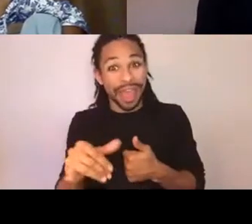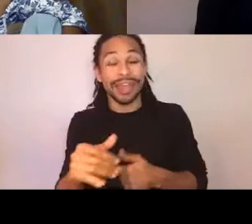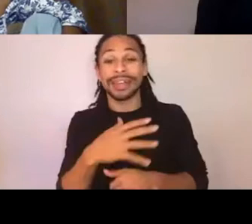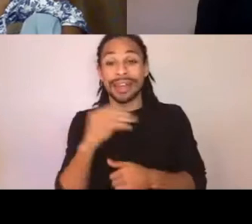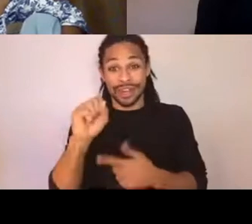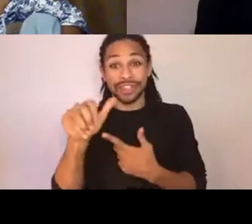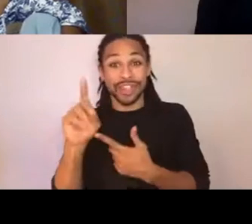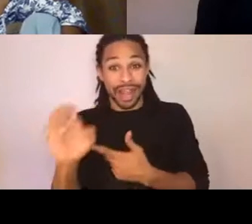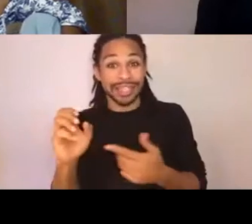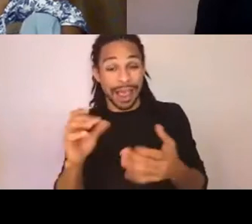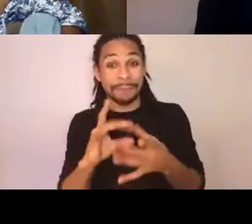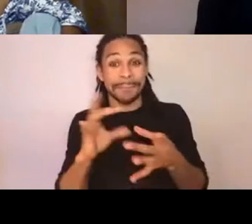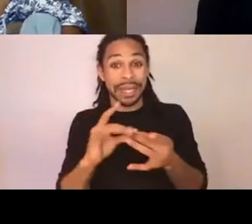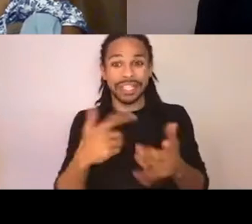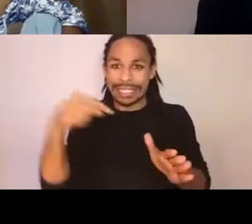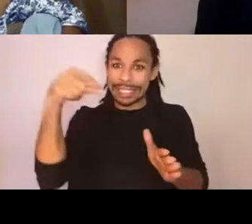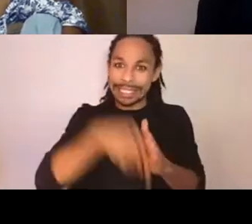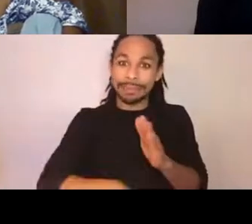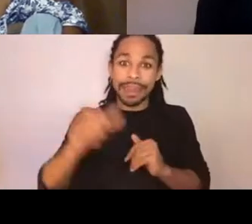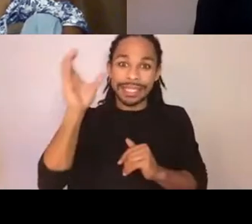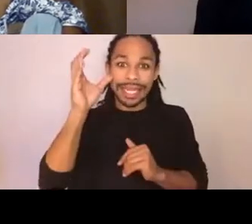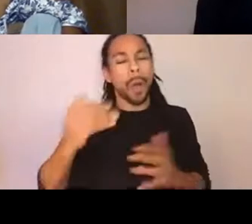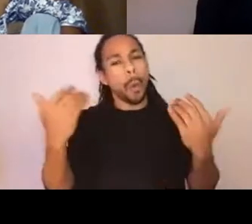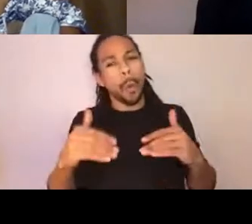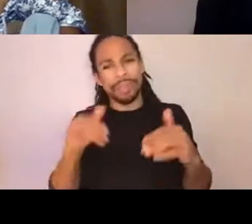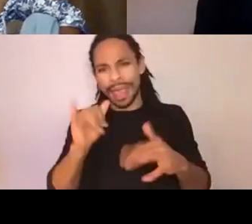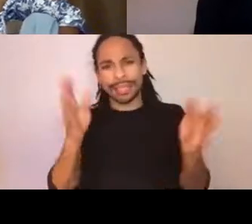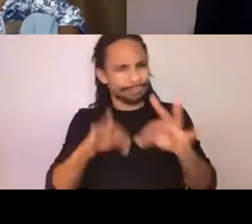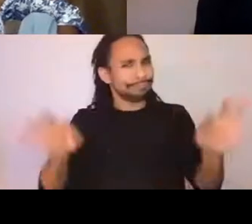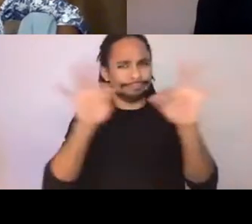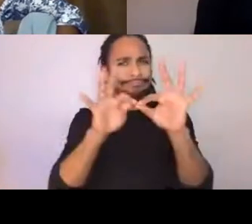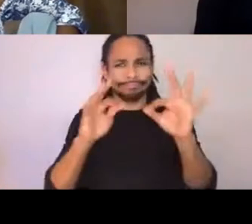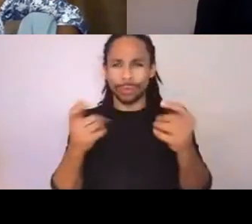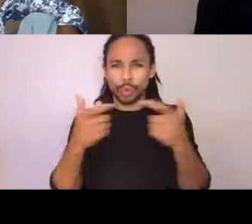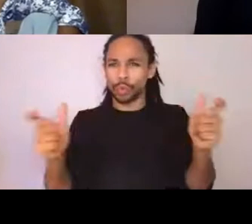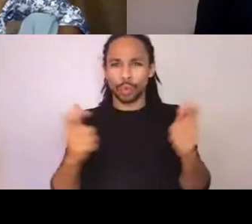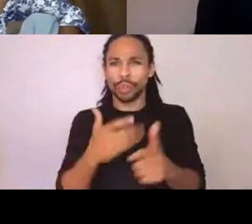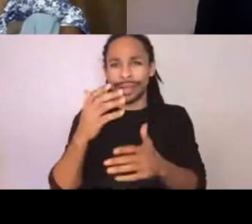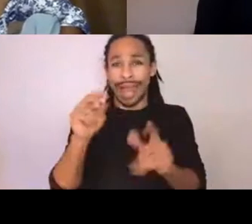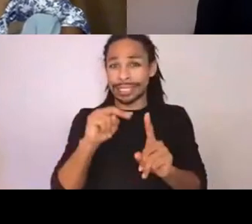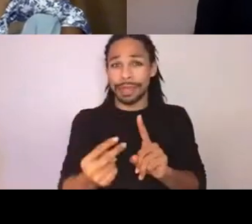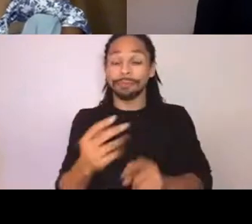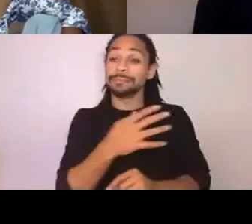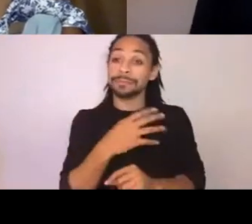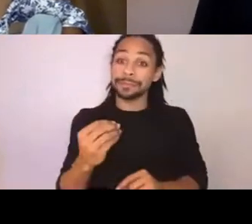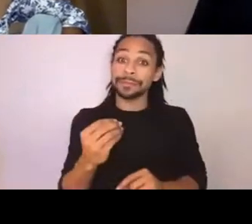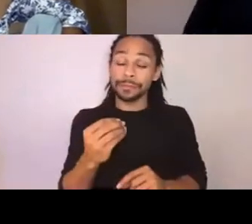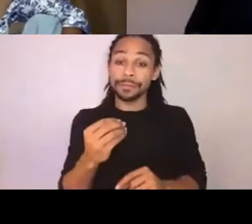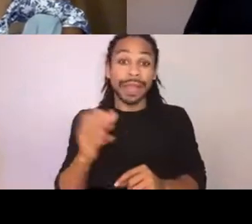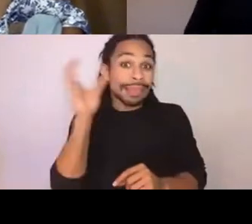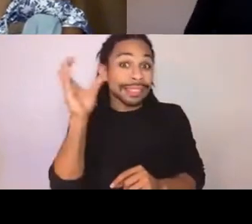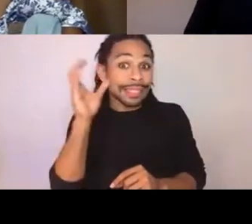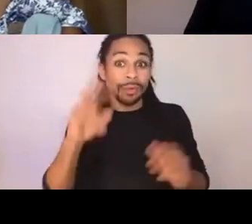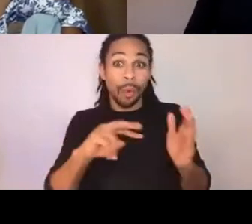mentioned really deeply listening. I think that's a huge part of it. And I think a piece of it and a part of listening is also